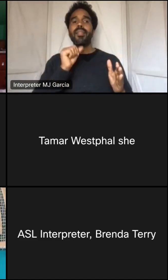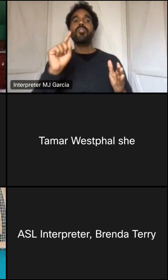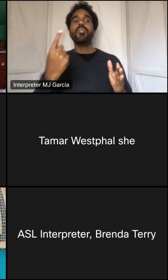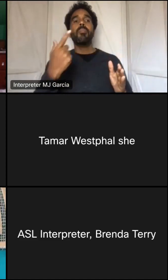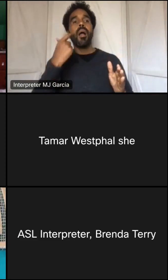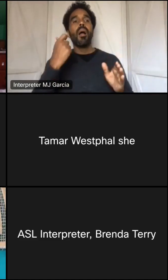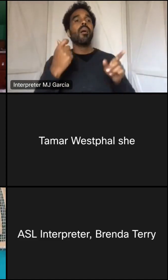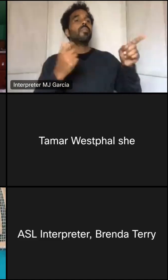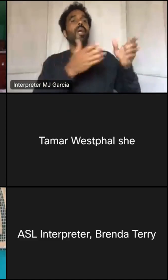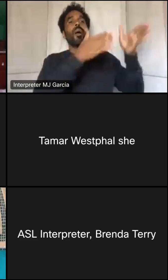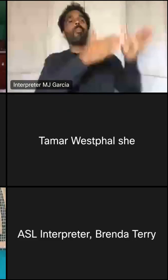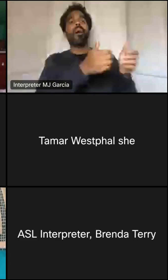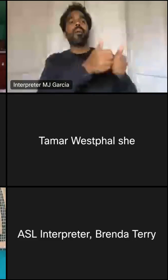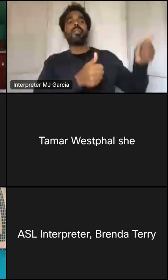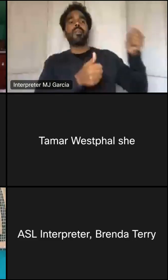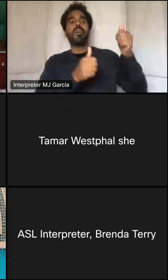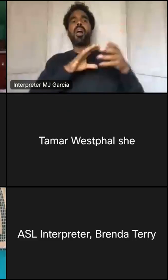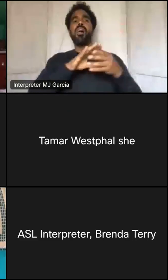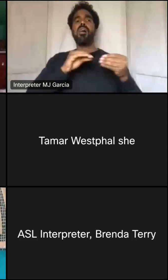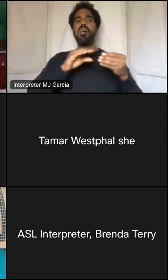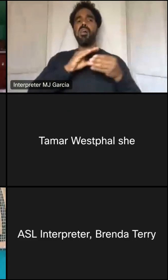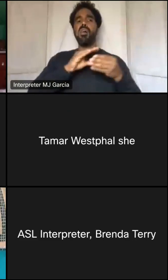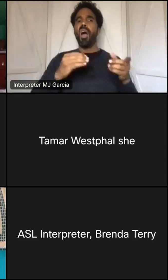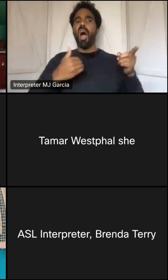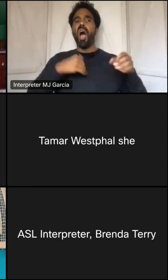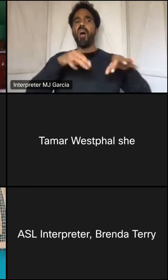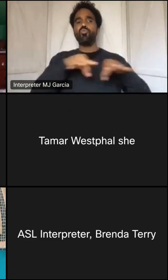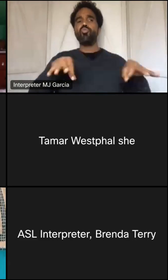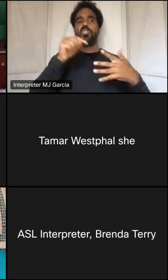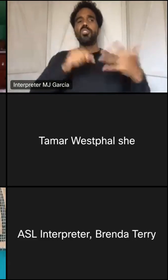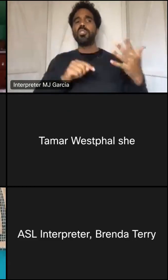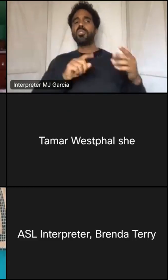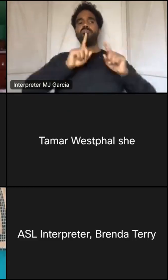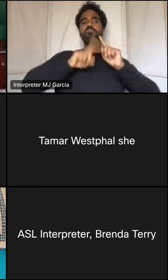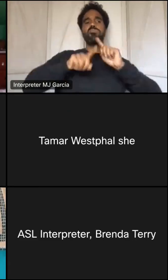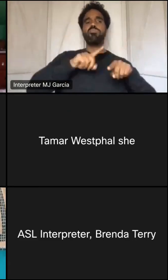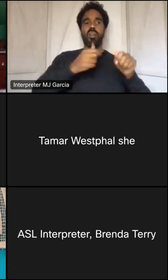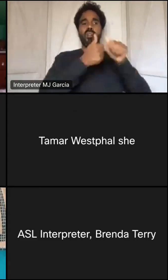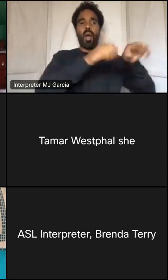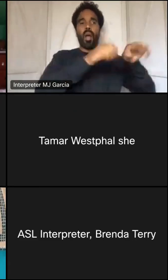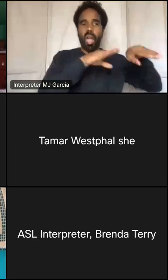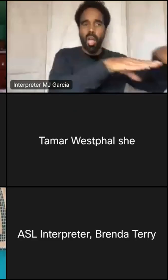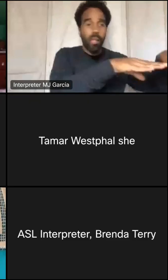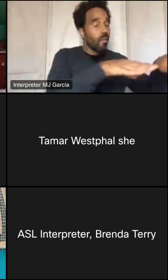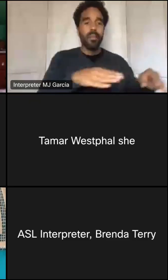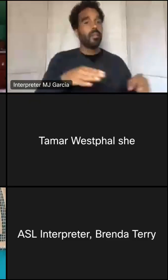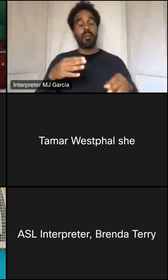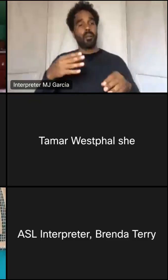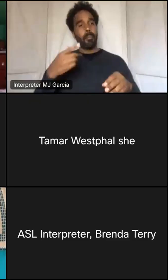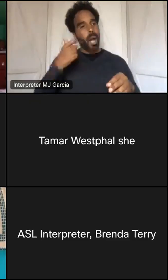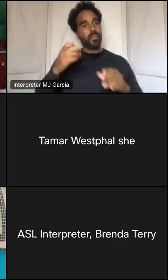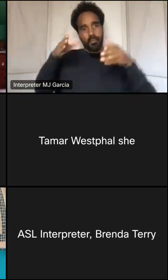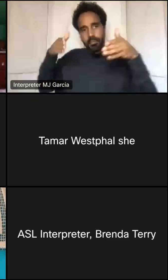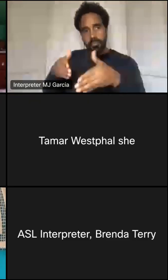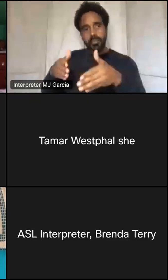big fancy suit said so, but it's because we're doing this because the young person at the table asked for this and